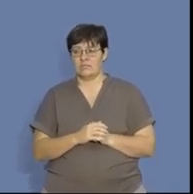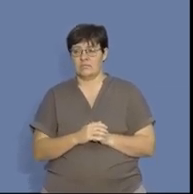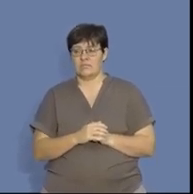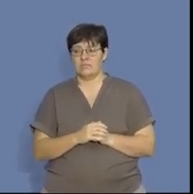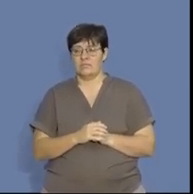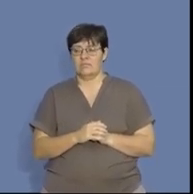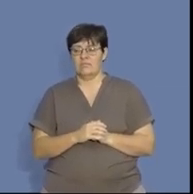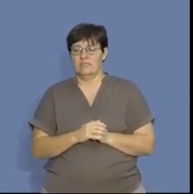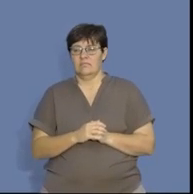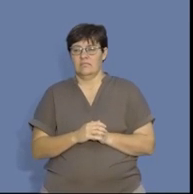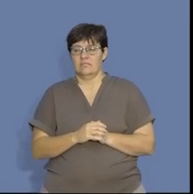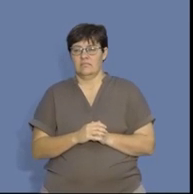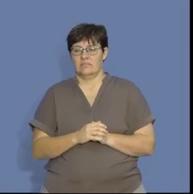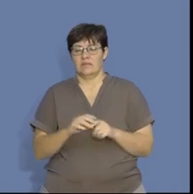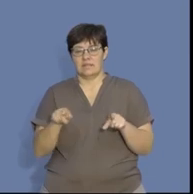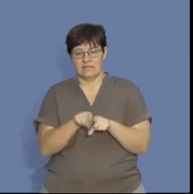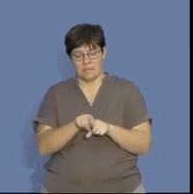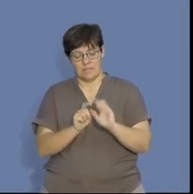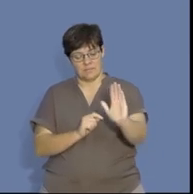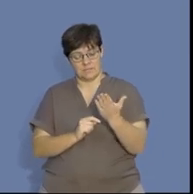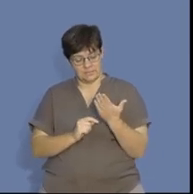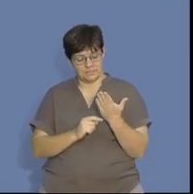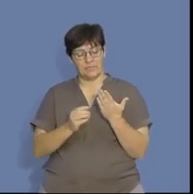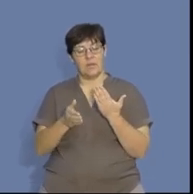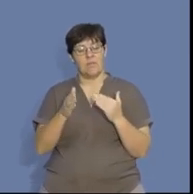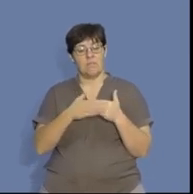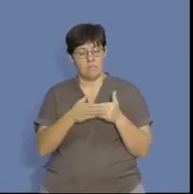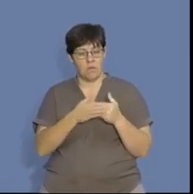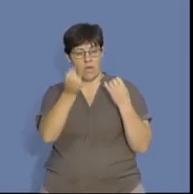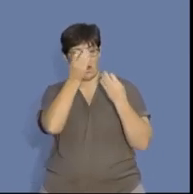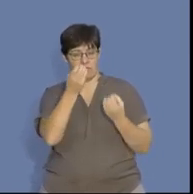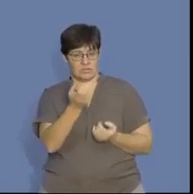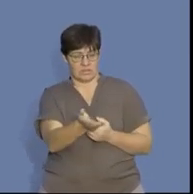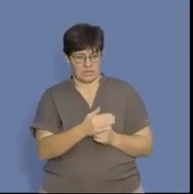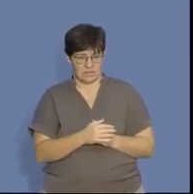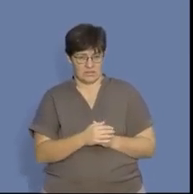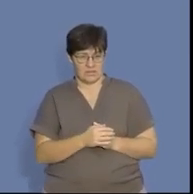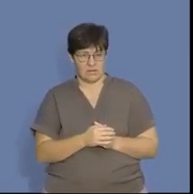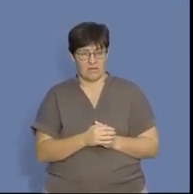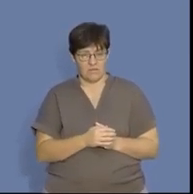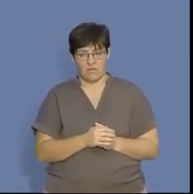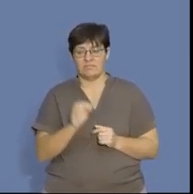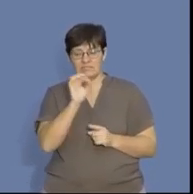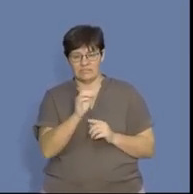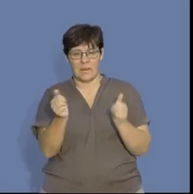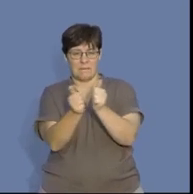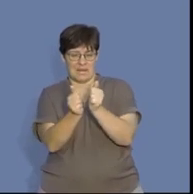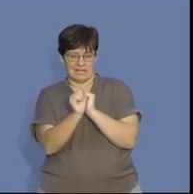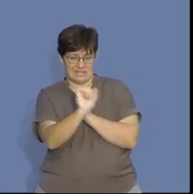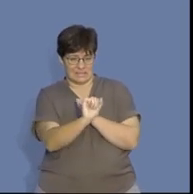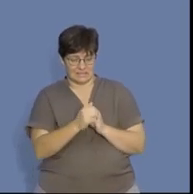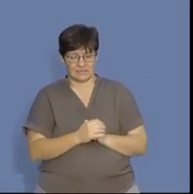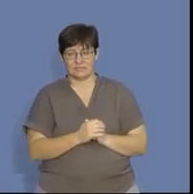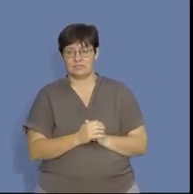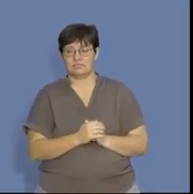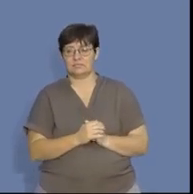second partner. And then we are also given a bit more information on this particular